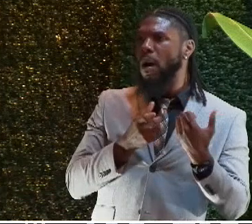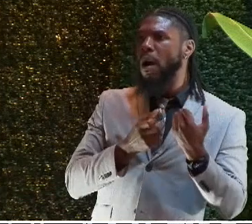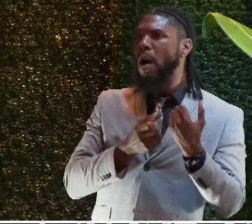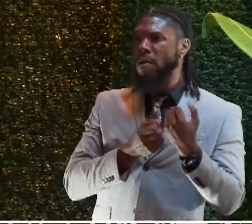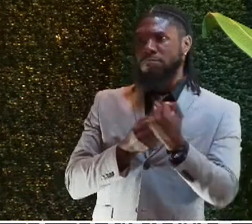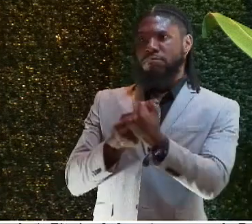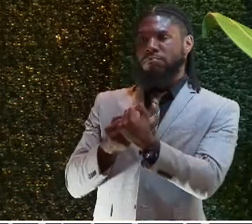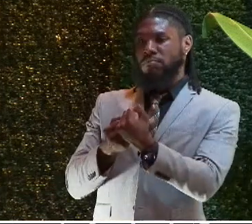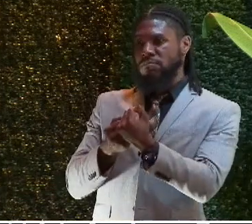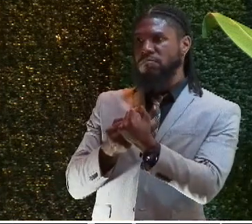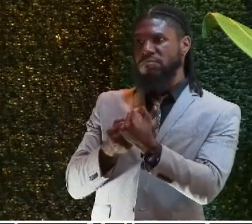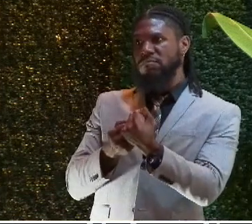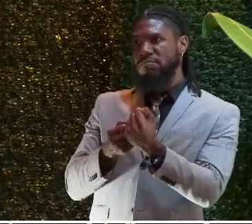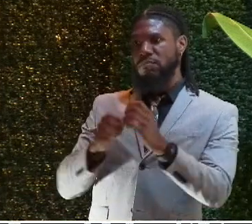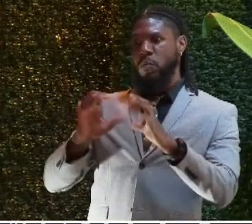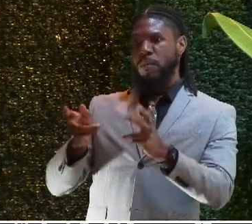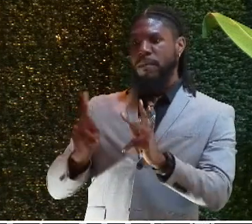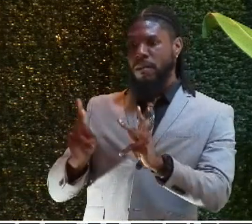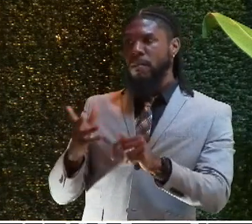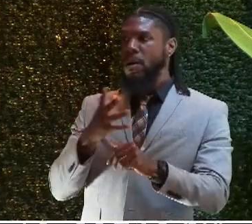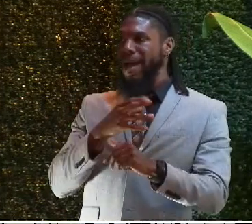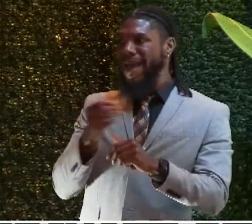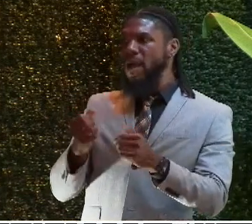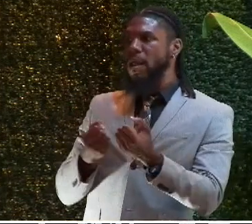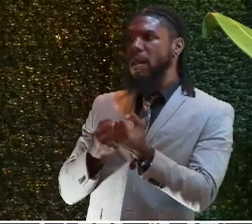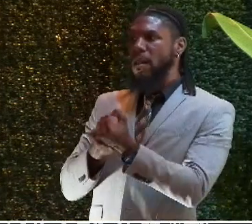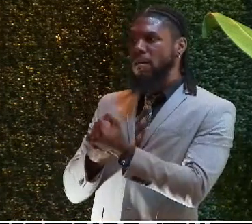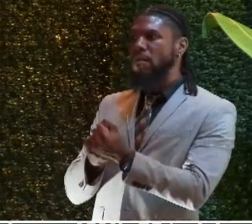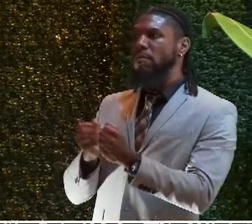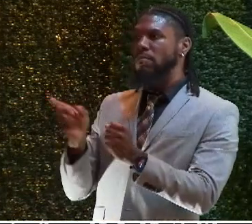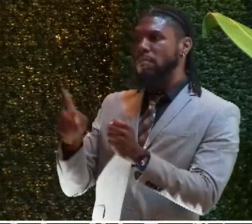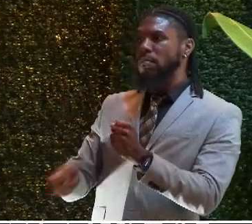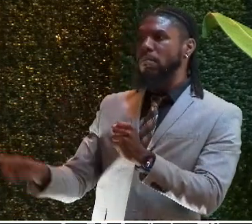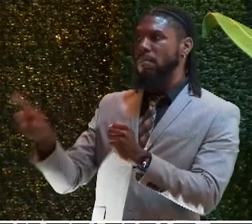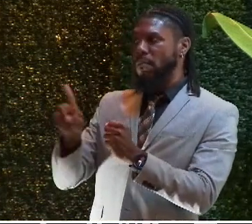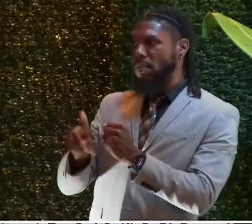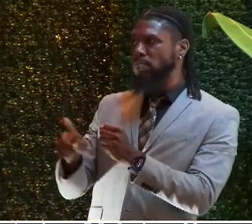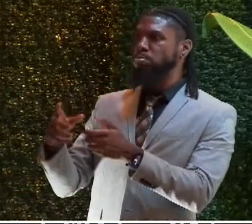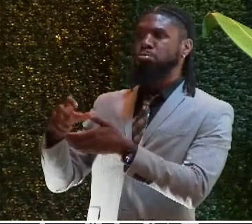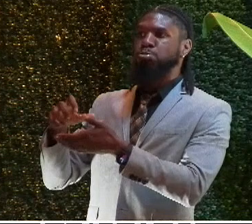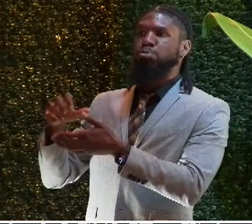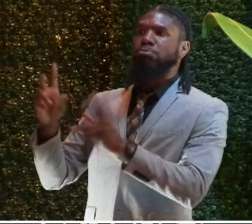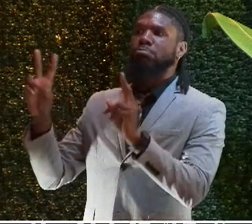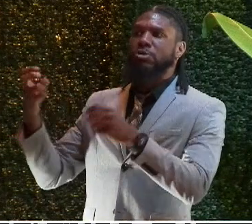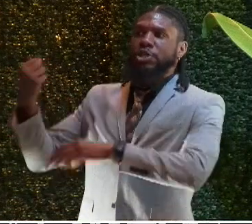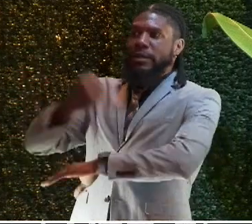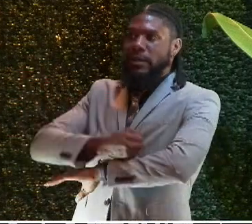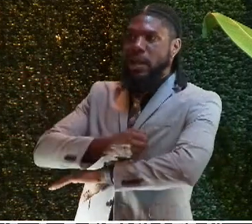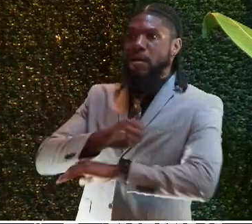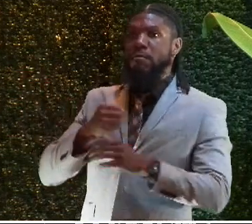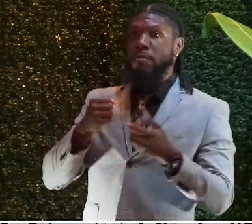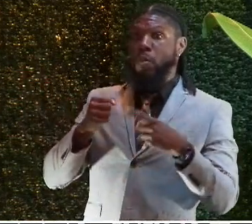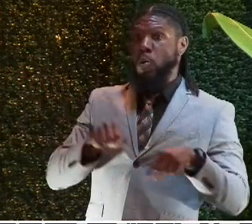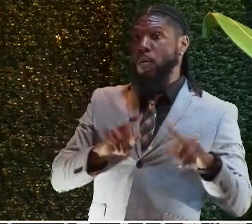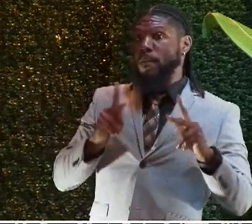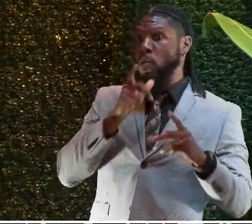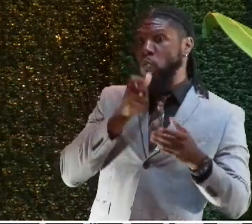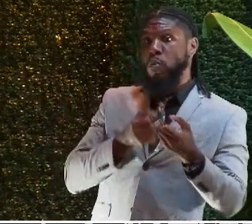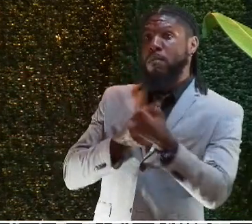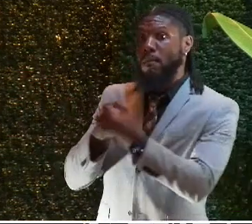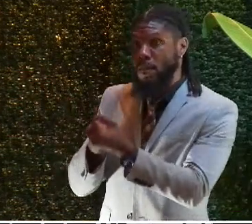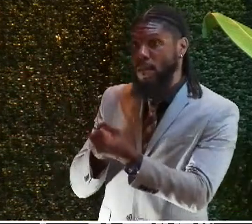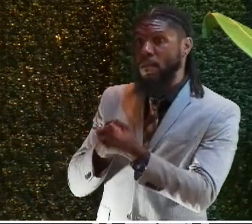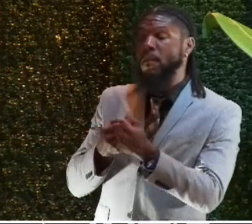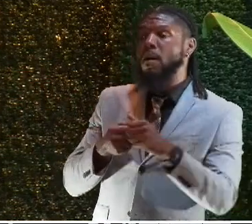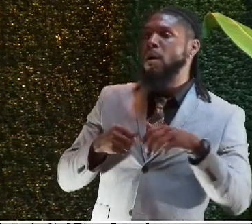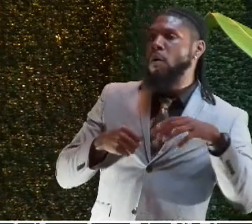it also got things moving. But then there were some black cis women, because I know it